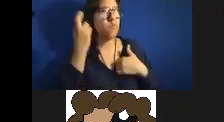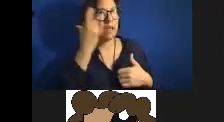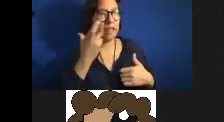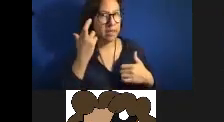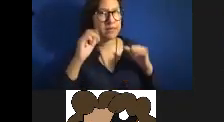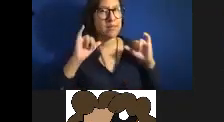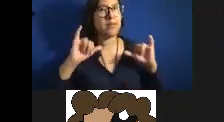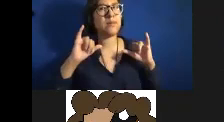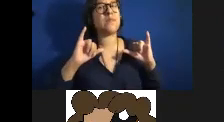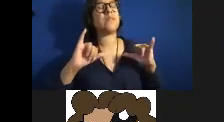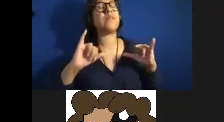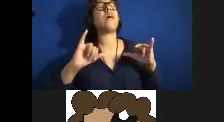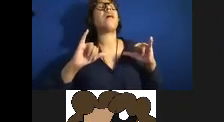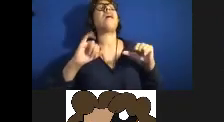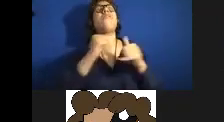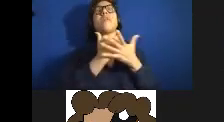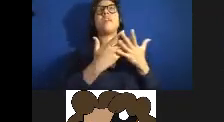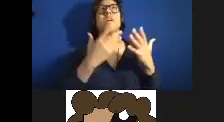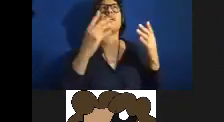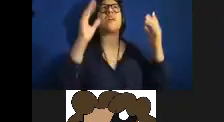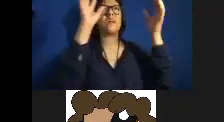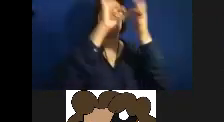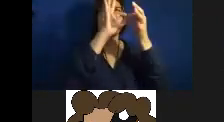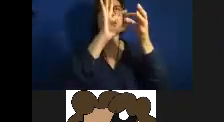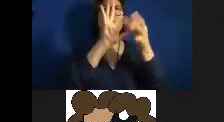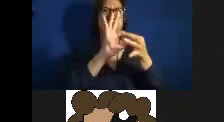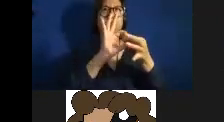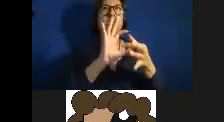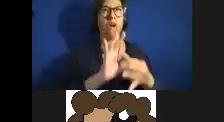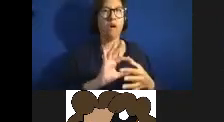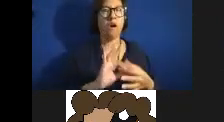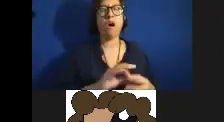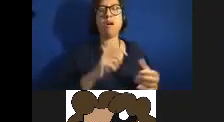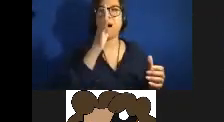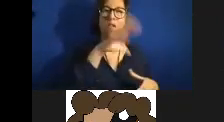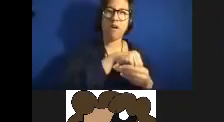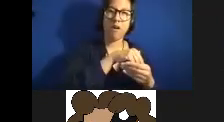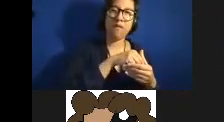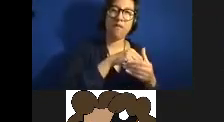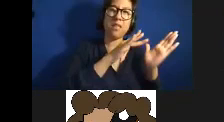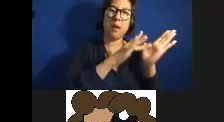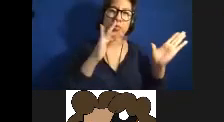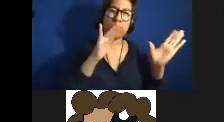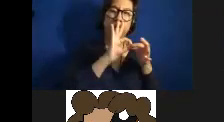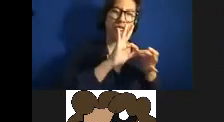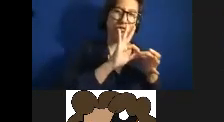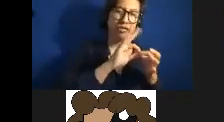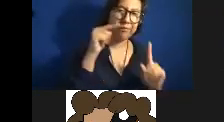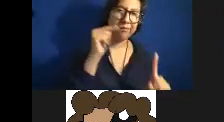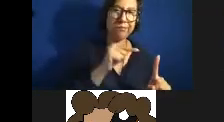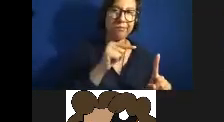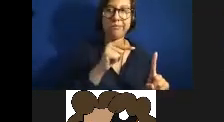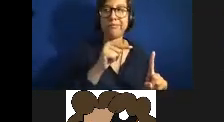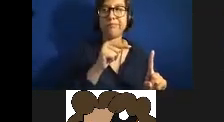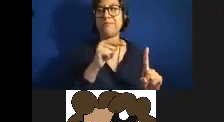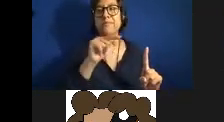then everything else started to make sense, you know, why she was in an abusive relationship, how abuse